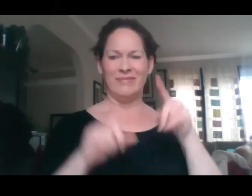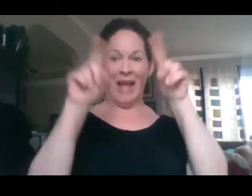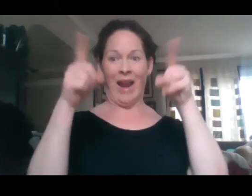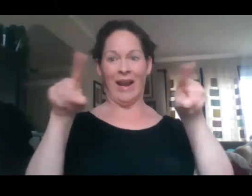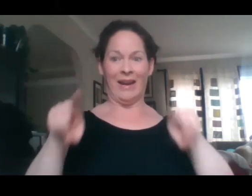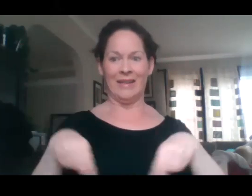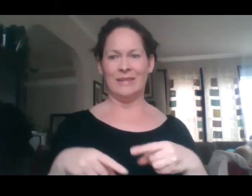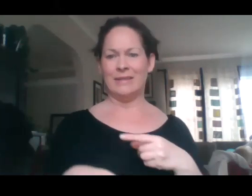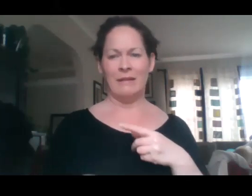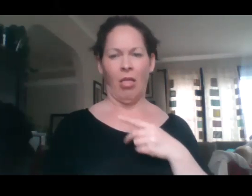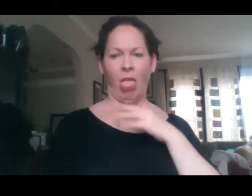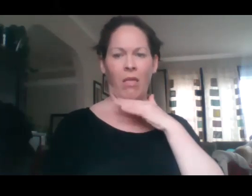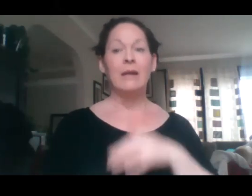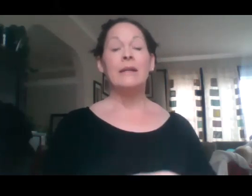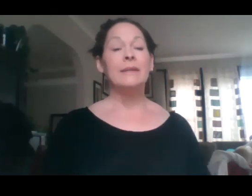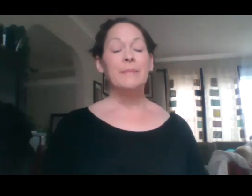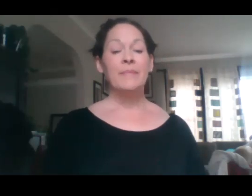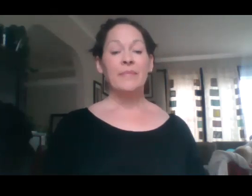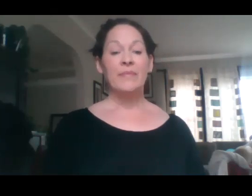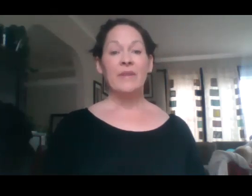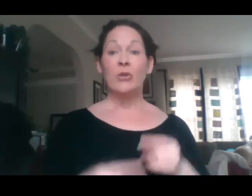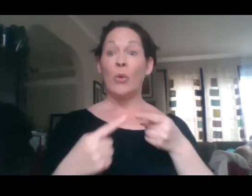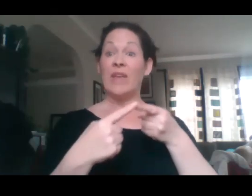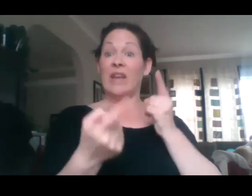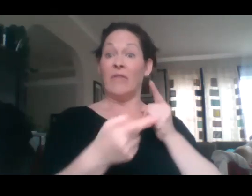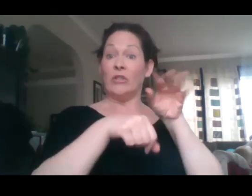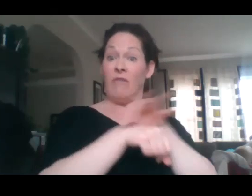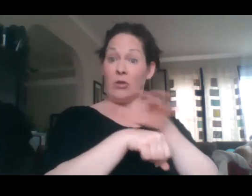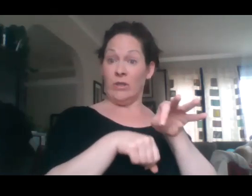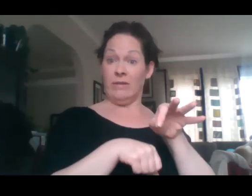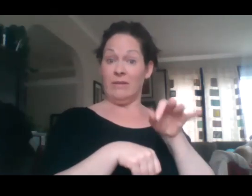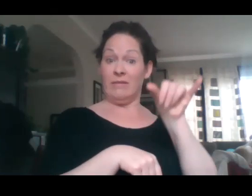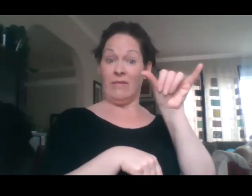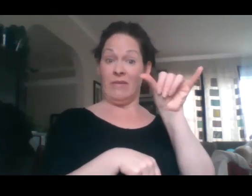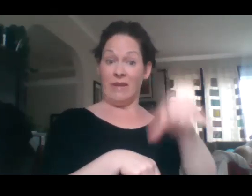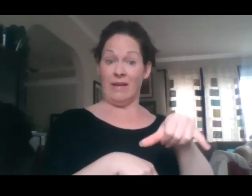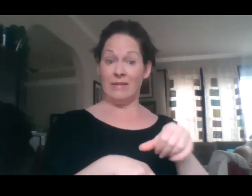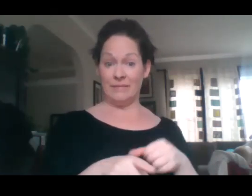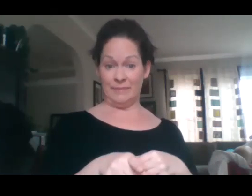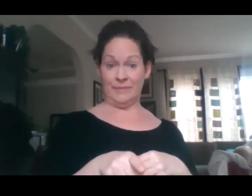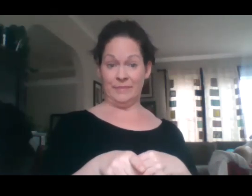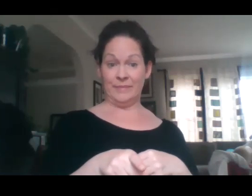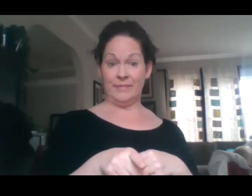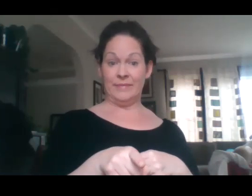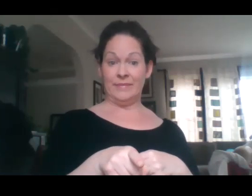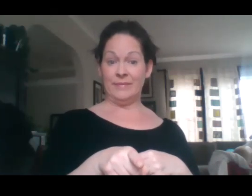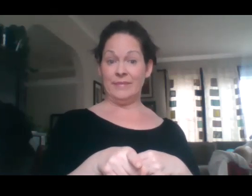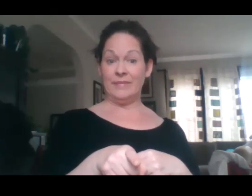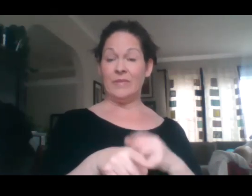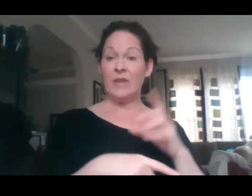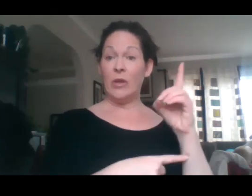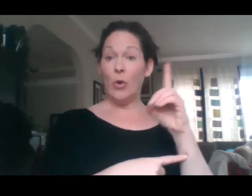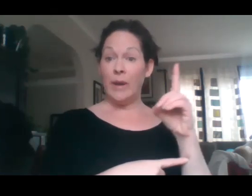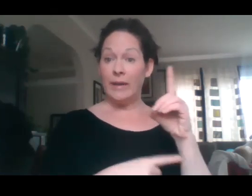That means my inverse function, the thing I'm trying to make here, f of -1 of x, its